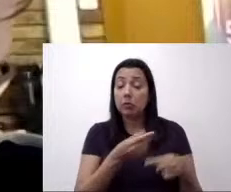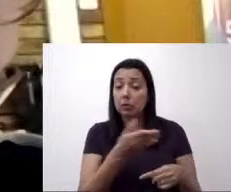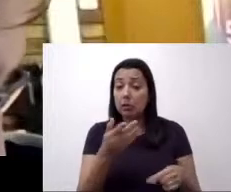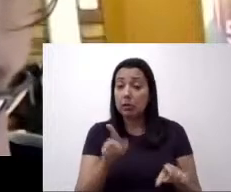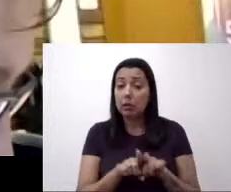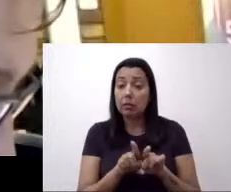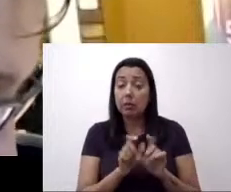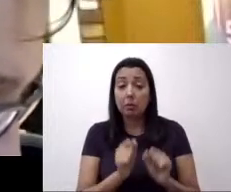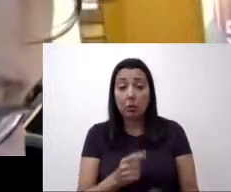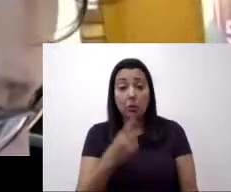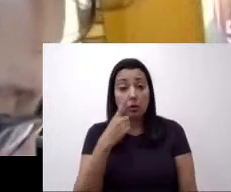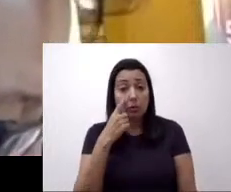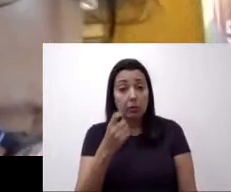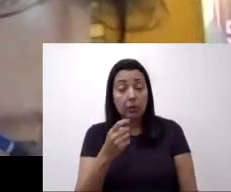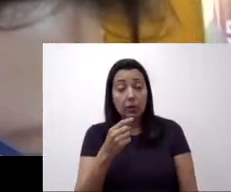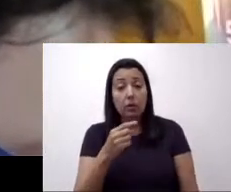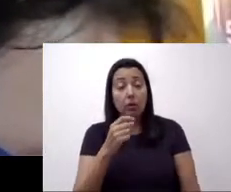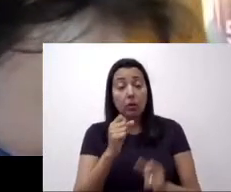this.